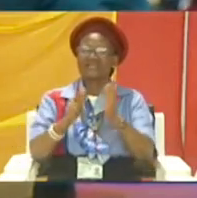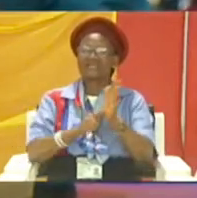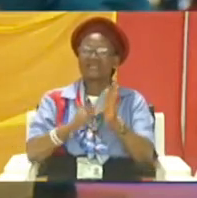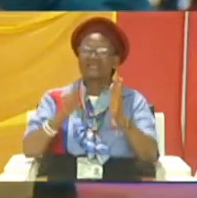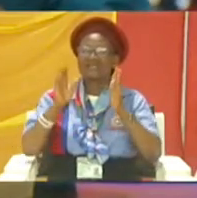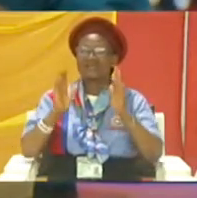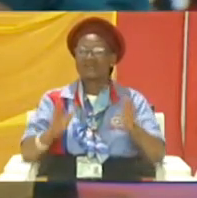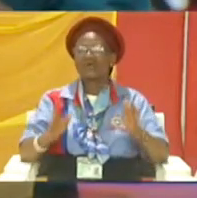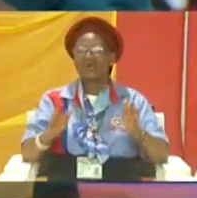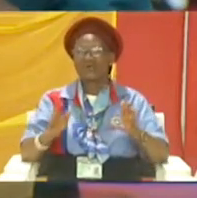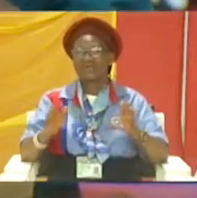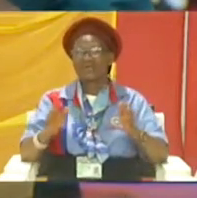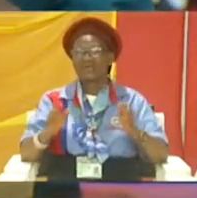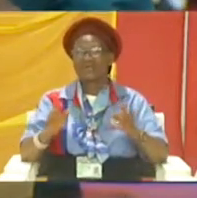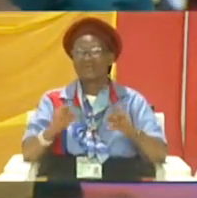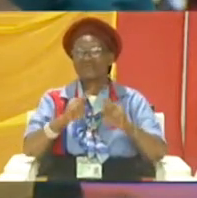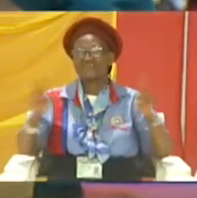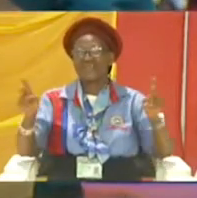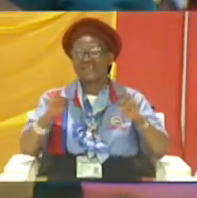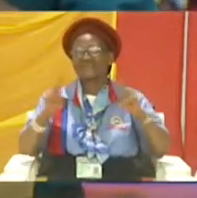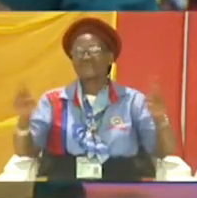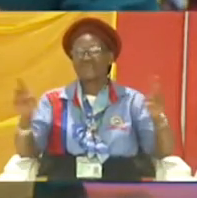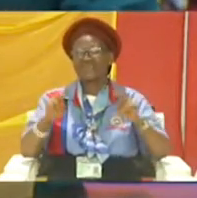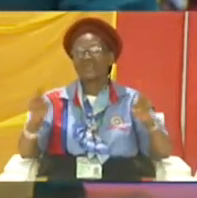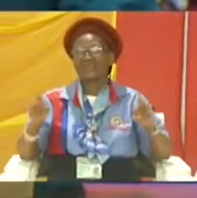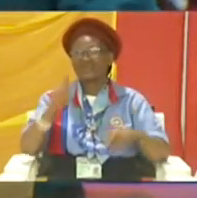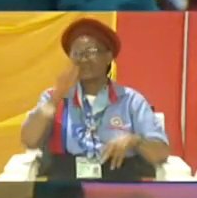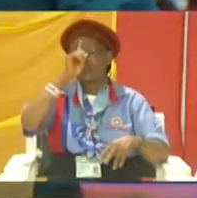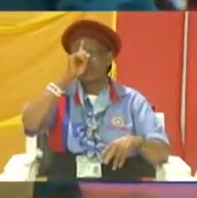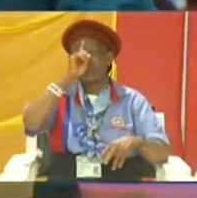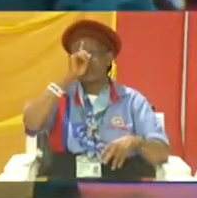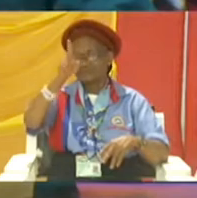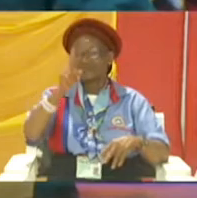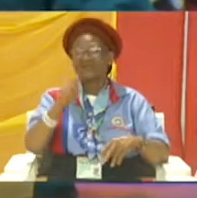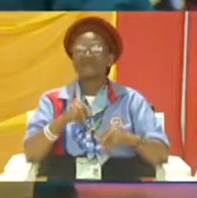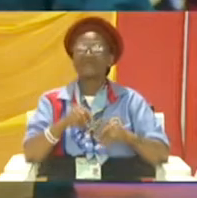I was a lawyer. Very, very brilliant.